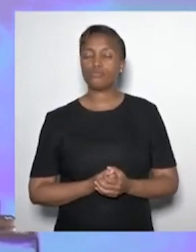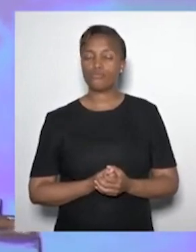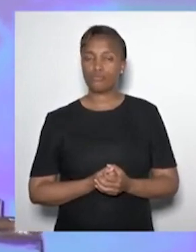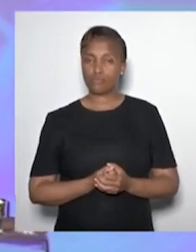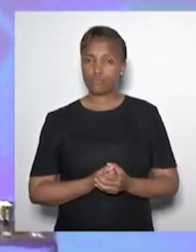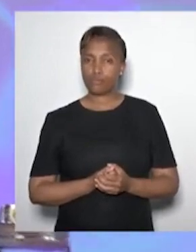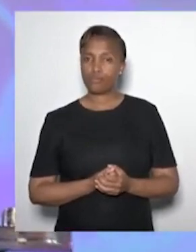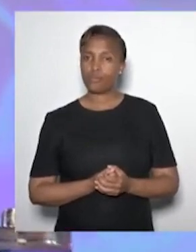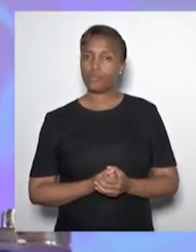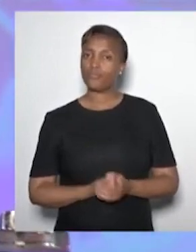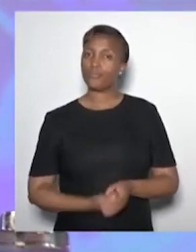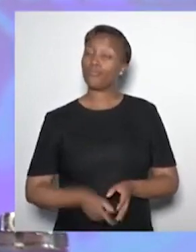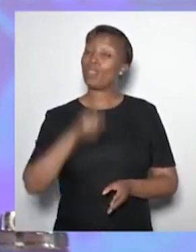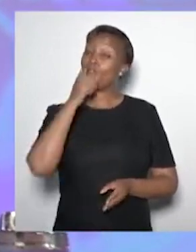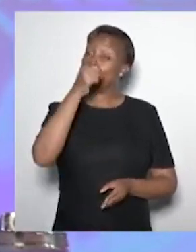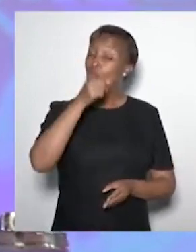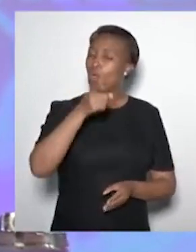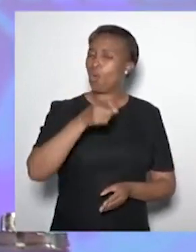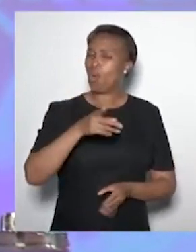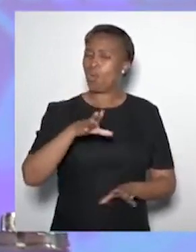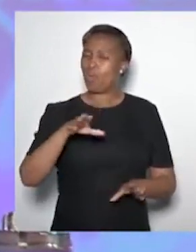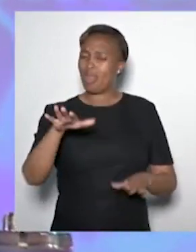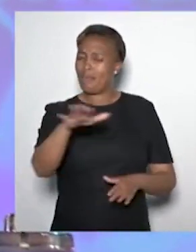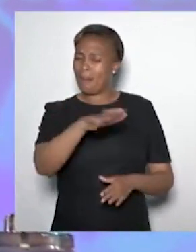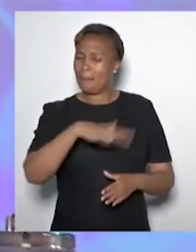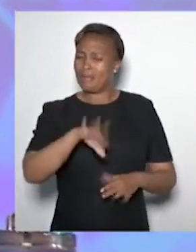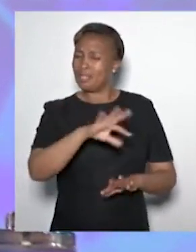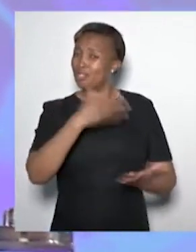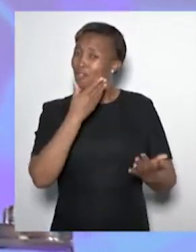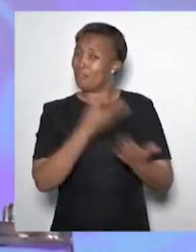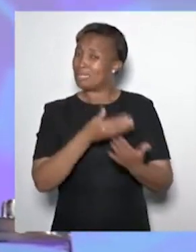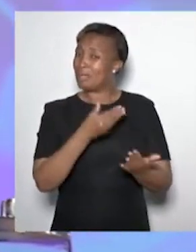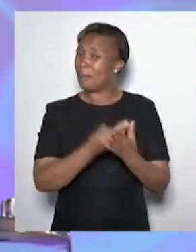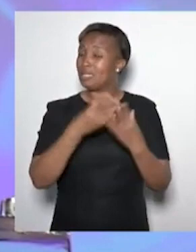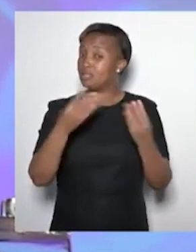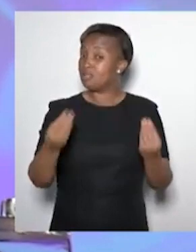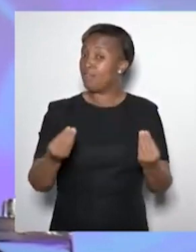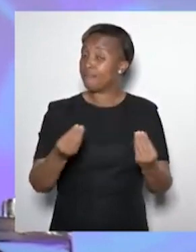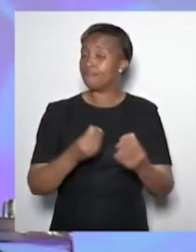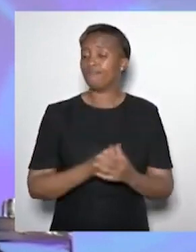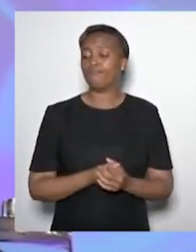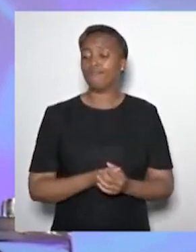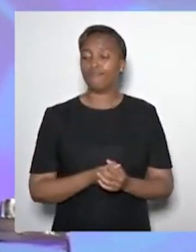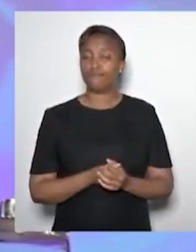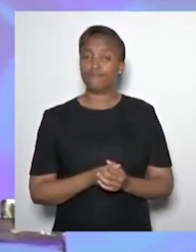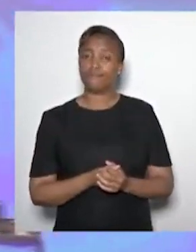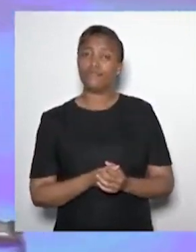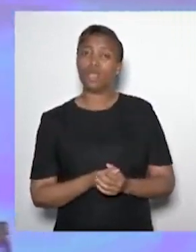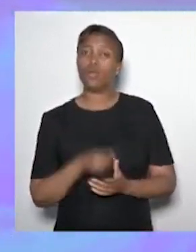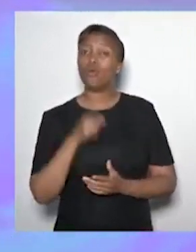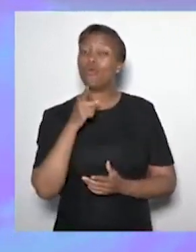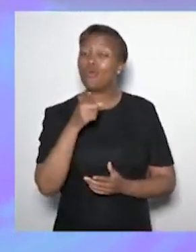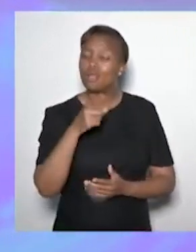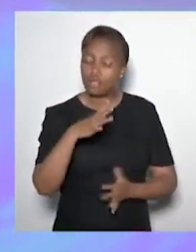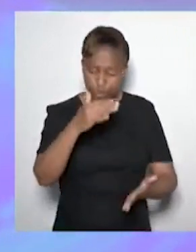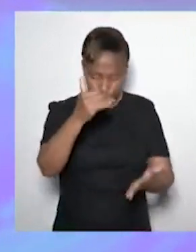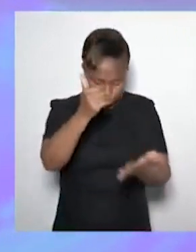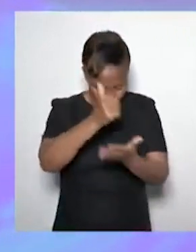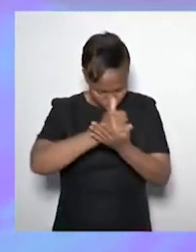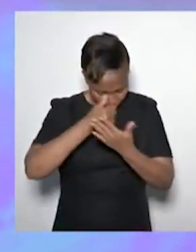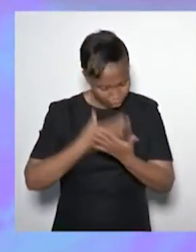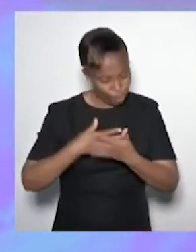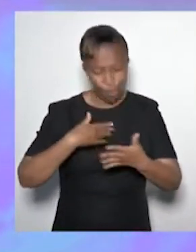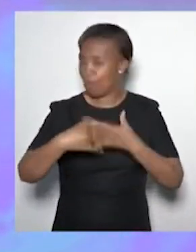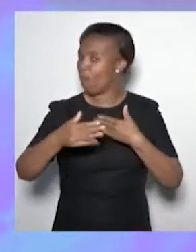You are in an arena of possibilities where you can be saved at any